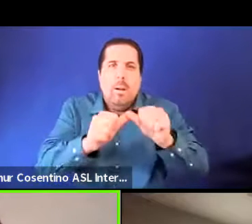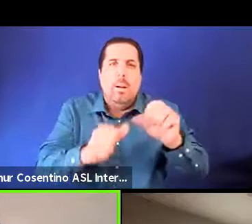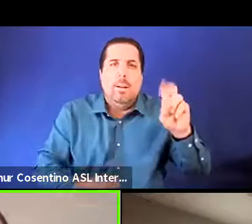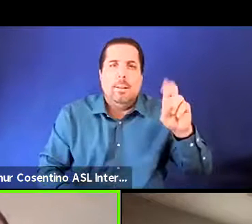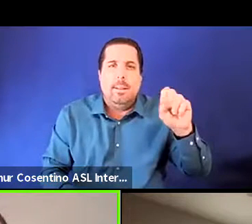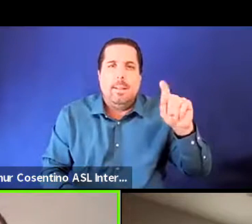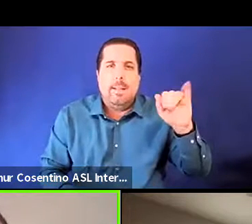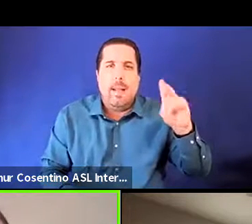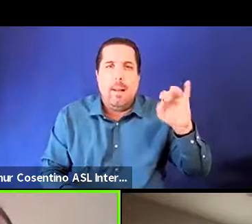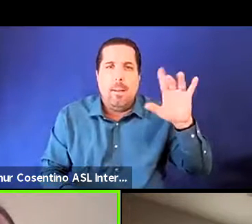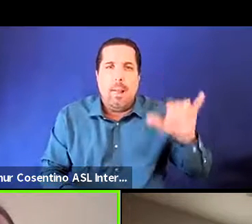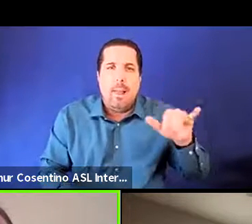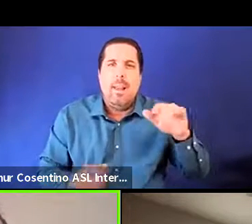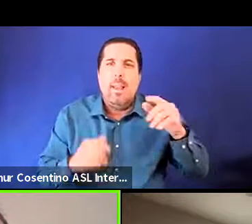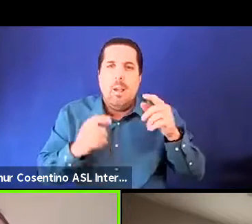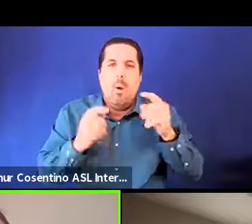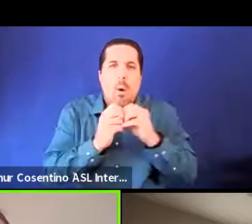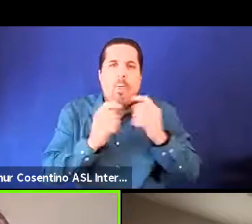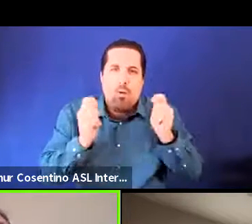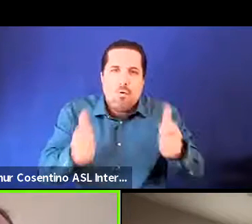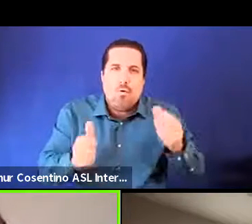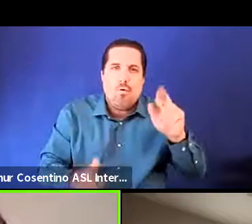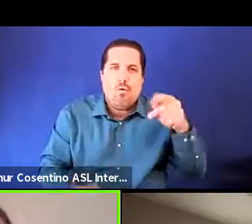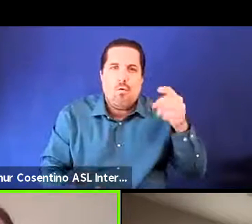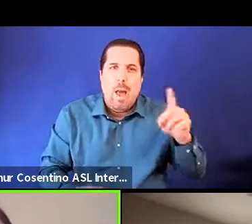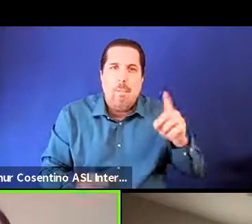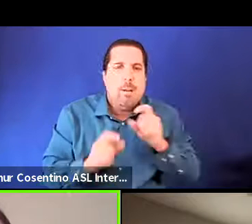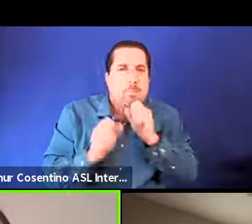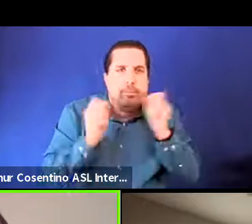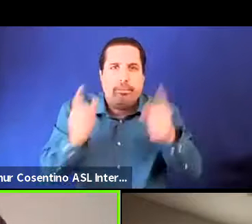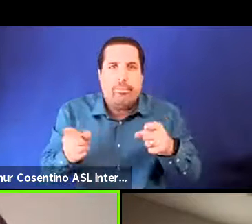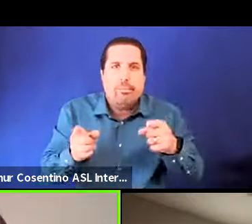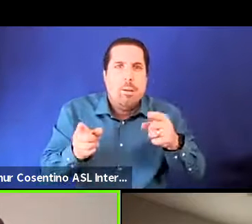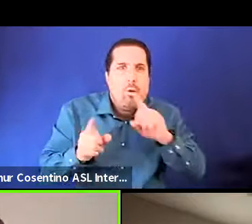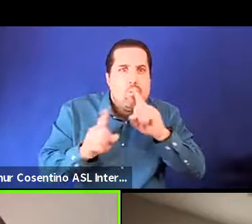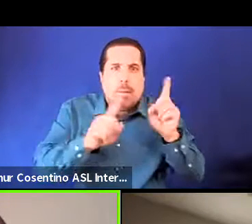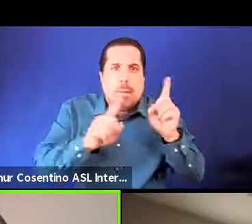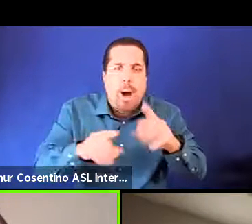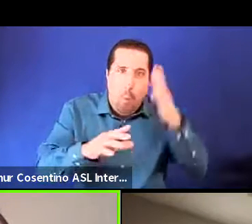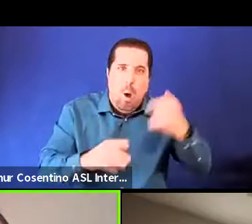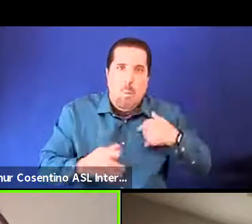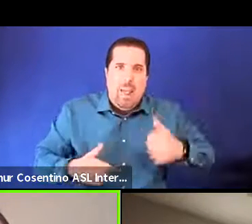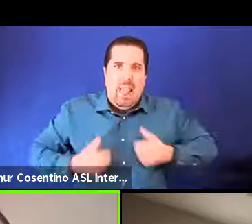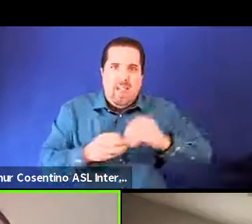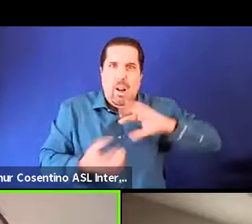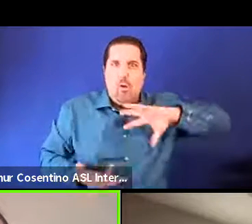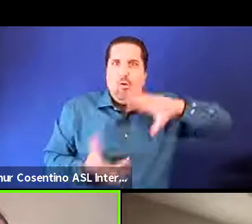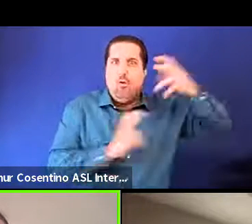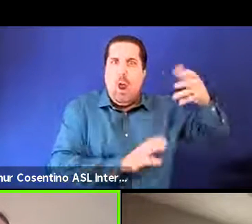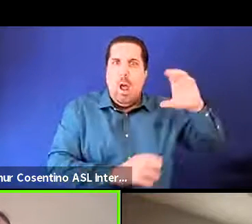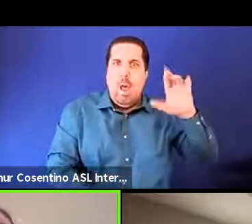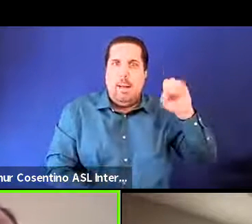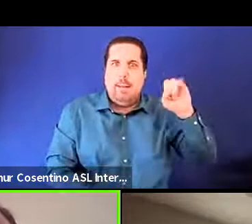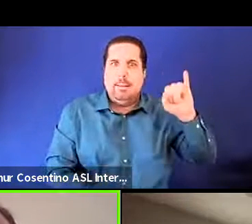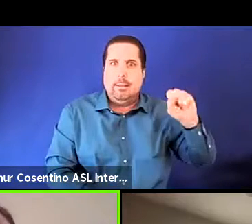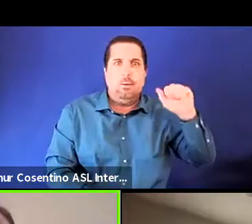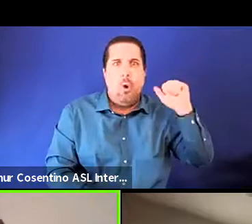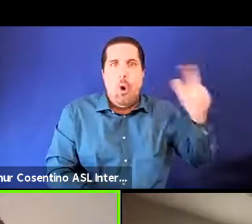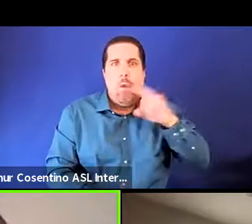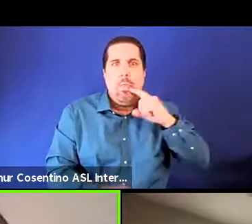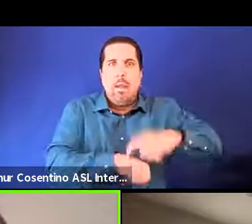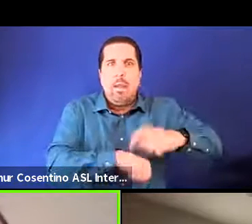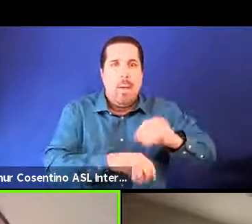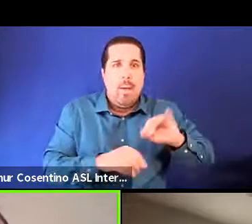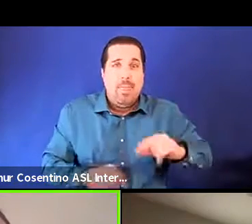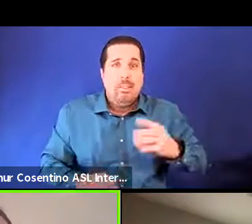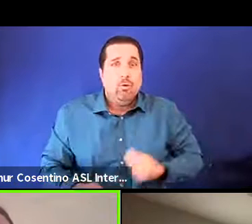drive the rapid response, because I have been feeling like we're just like living in crisis all the time. And so this kind of question of joy and